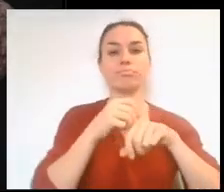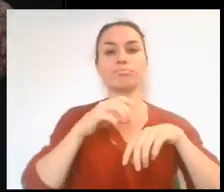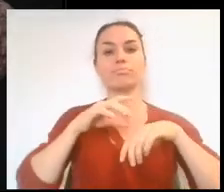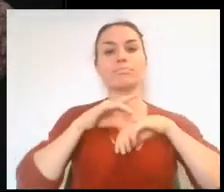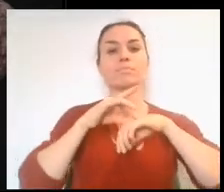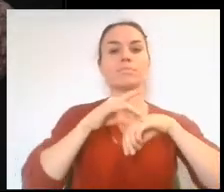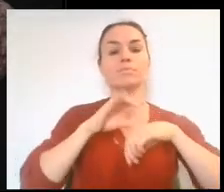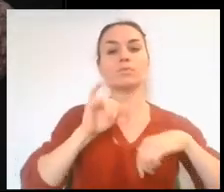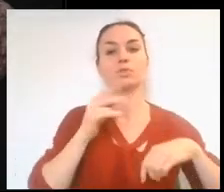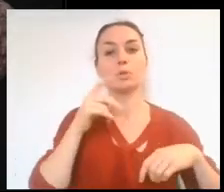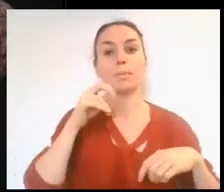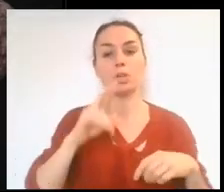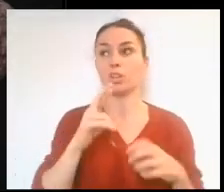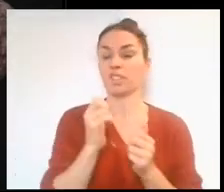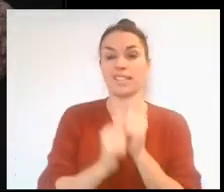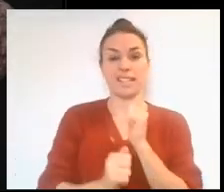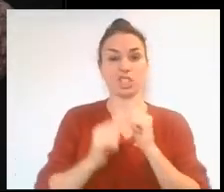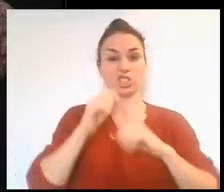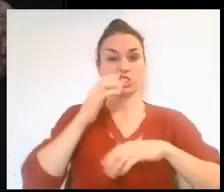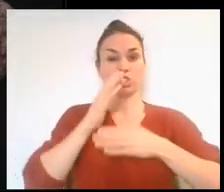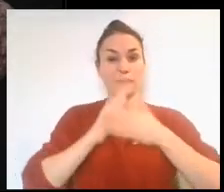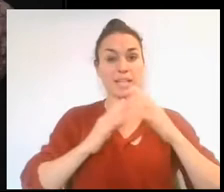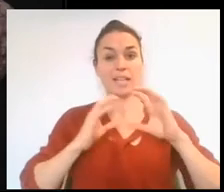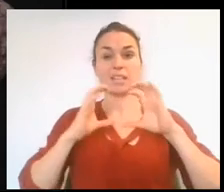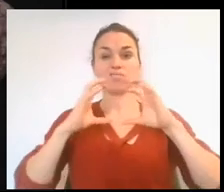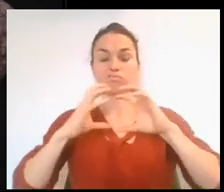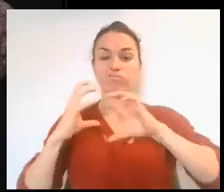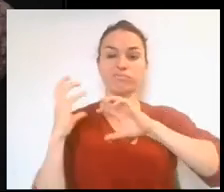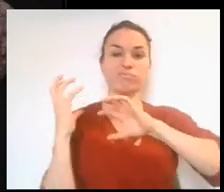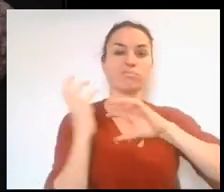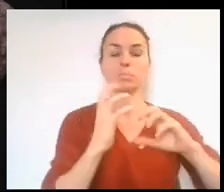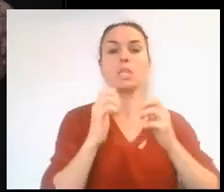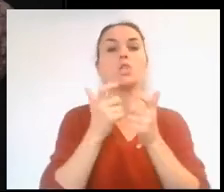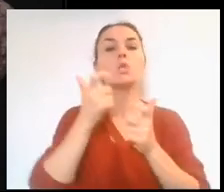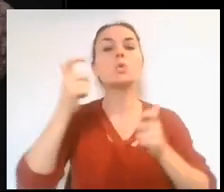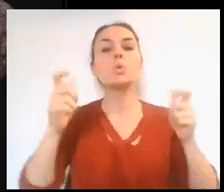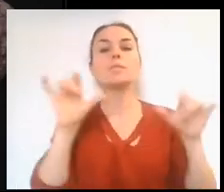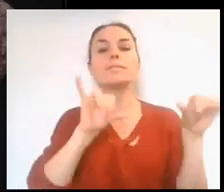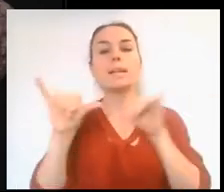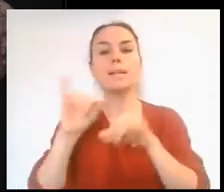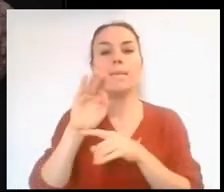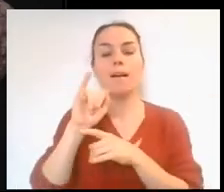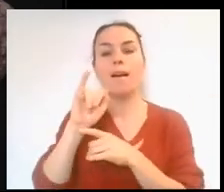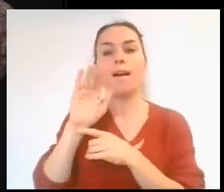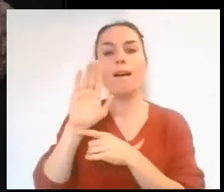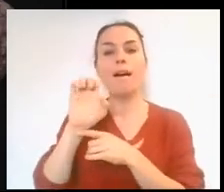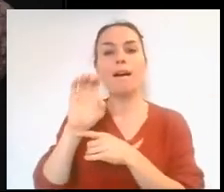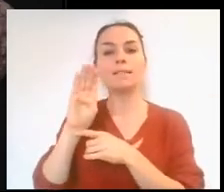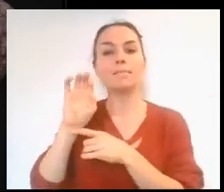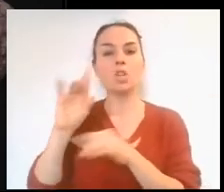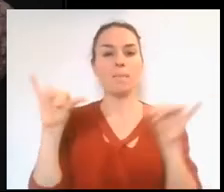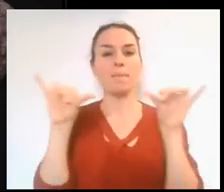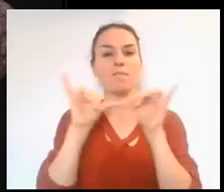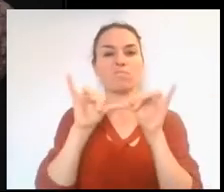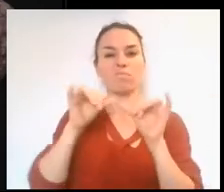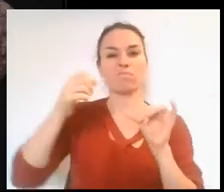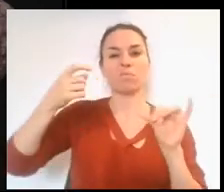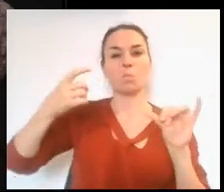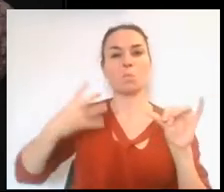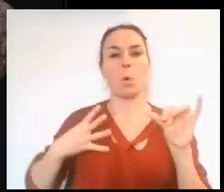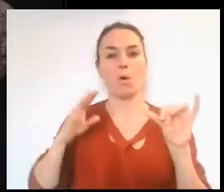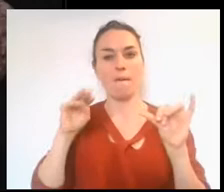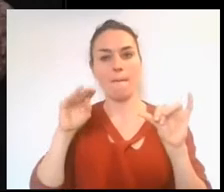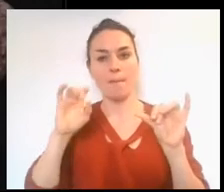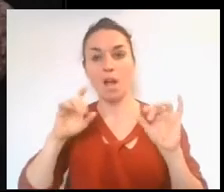huge iceberg, maybe a quarter of a mile in size, that blasted into the atmosphere